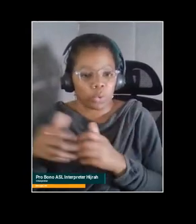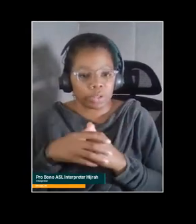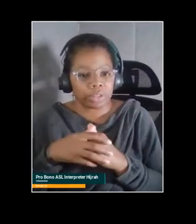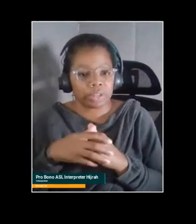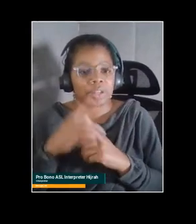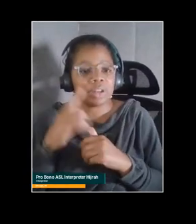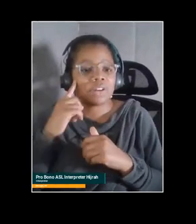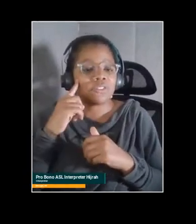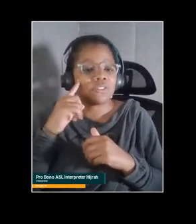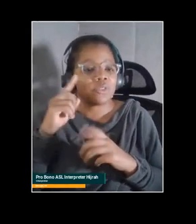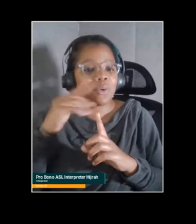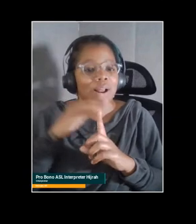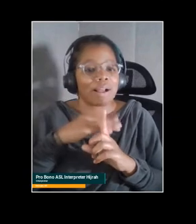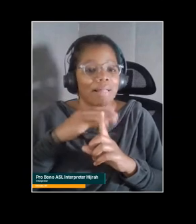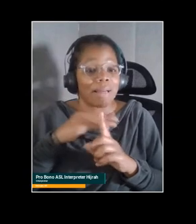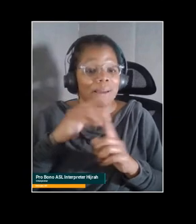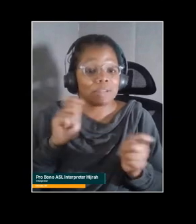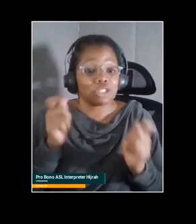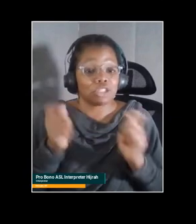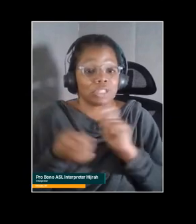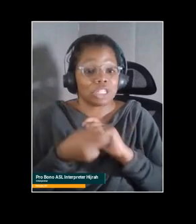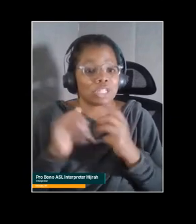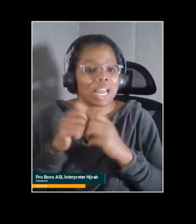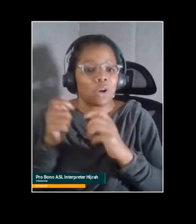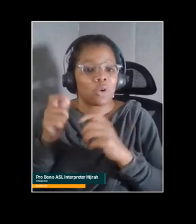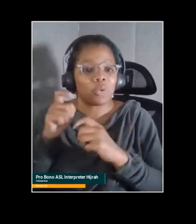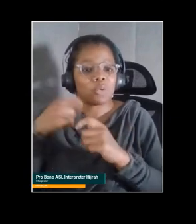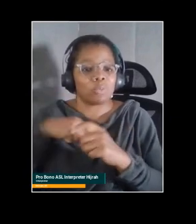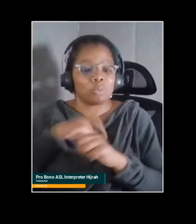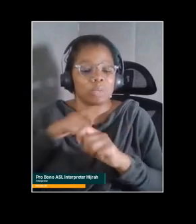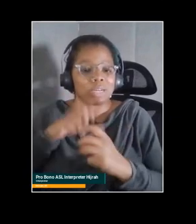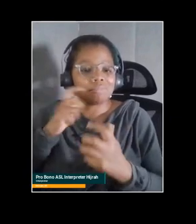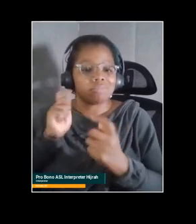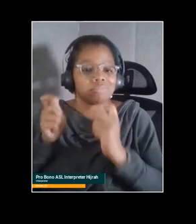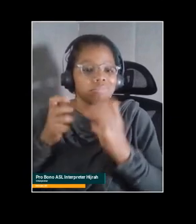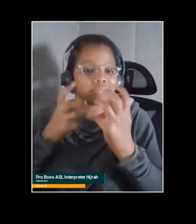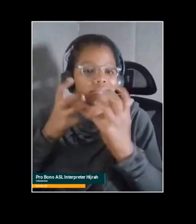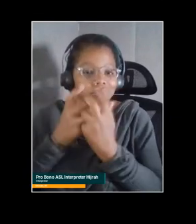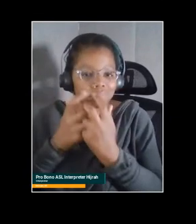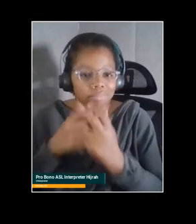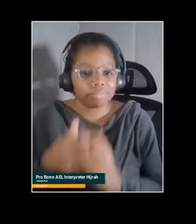climate change and ideas for adaptation.